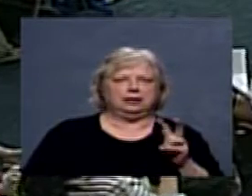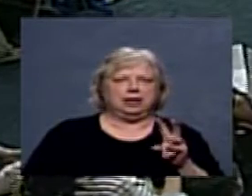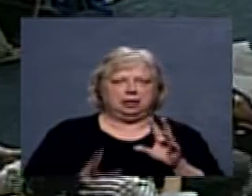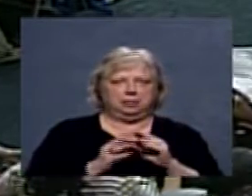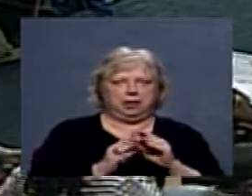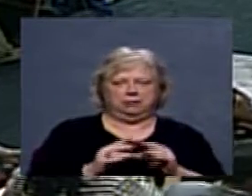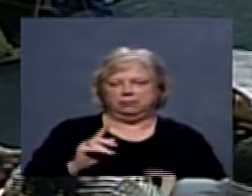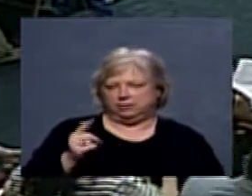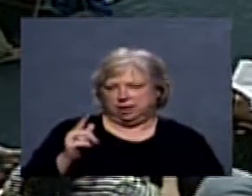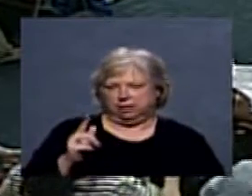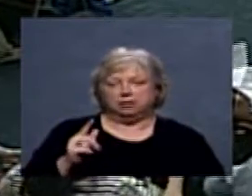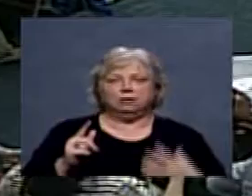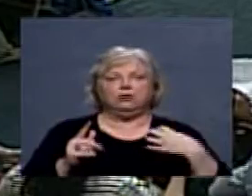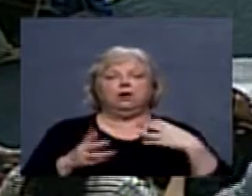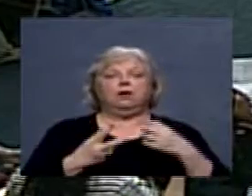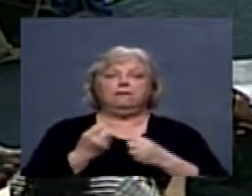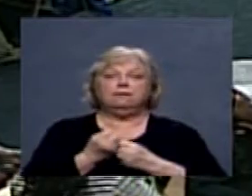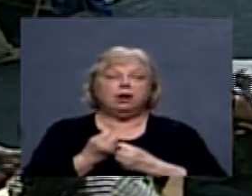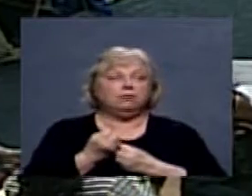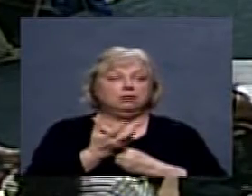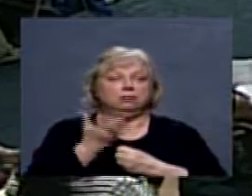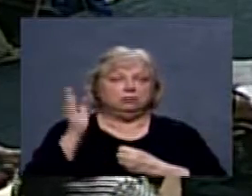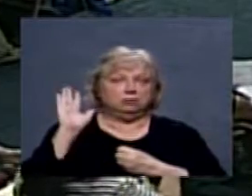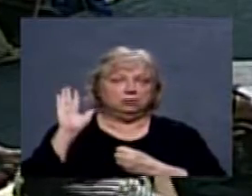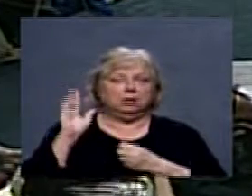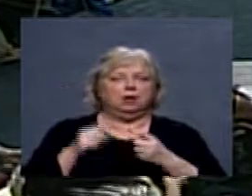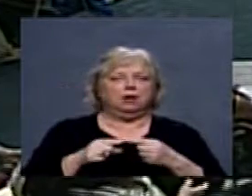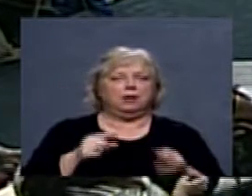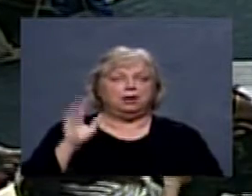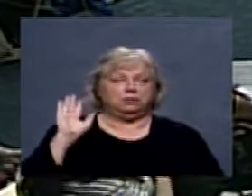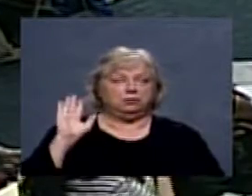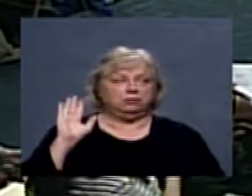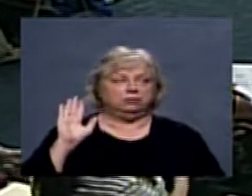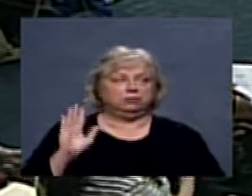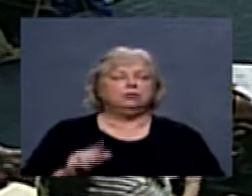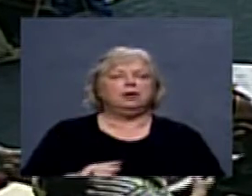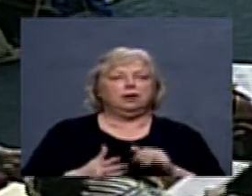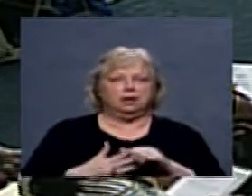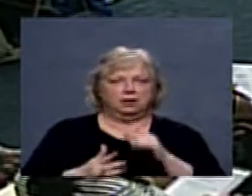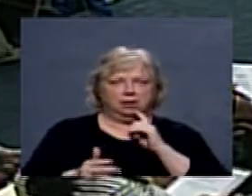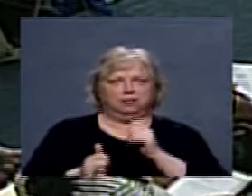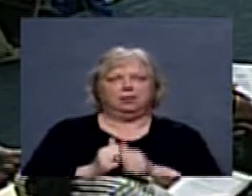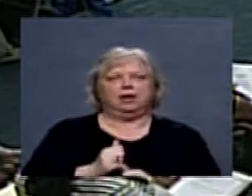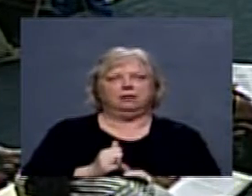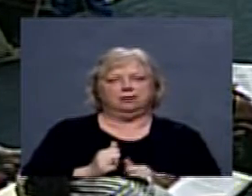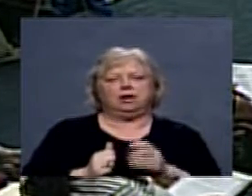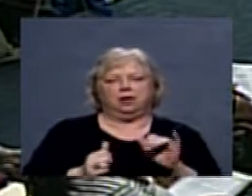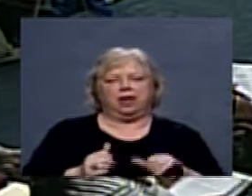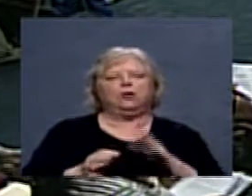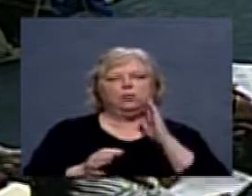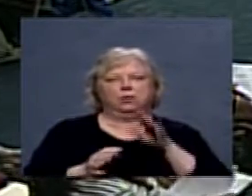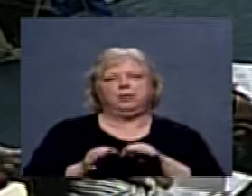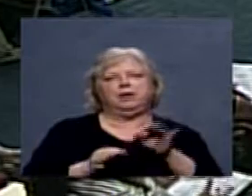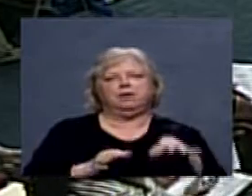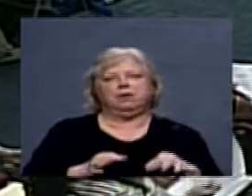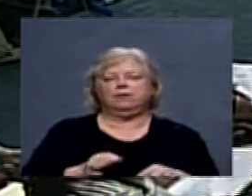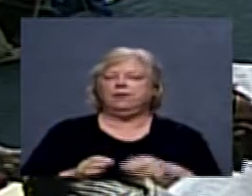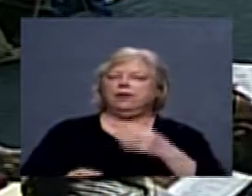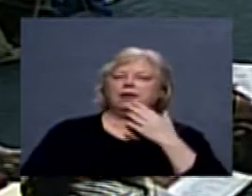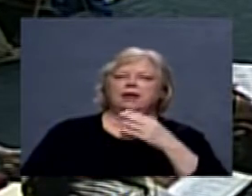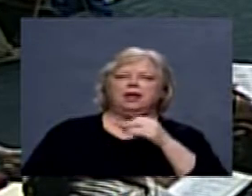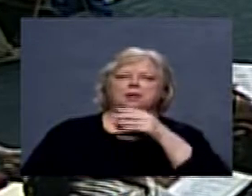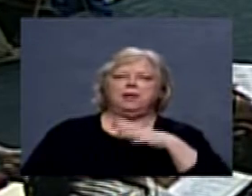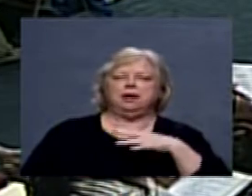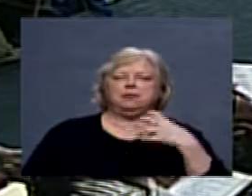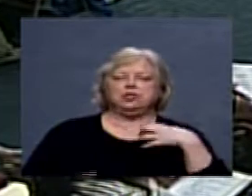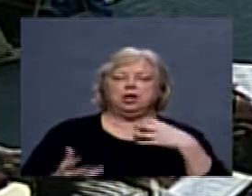Second. All in favor? And all opposed? That one will be deferred. Okay. Thank you, Madam Chair.